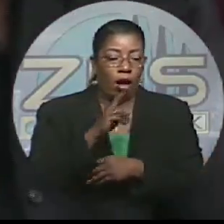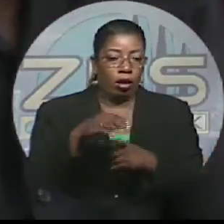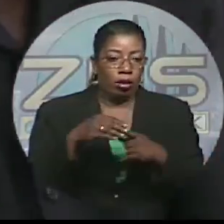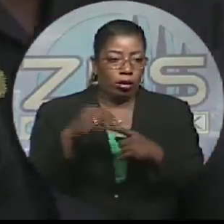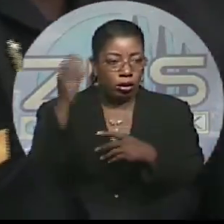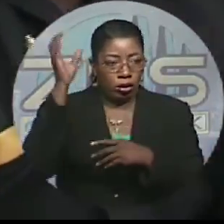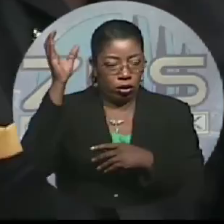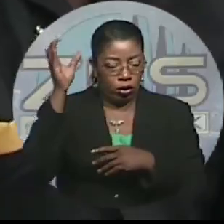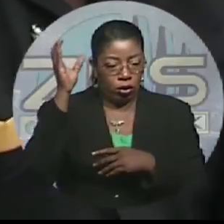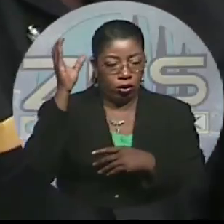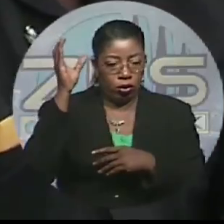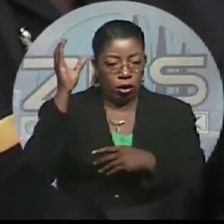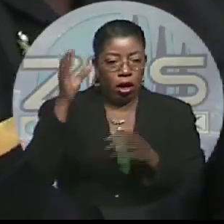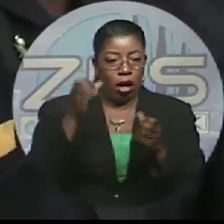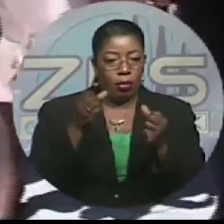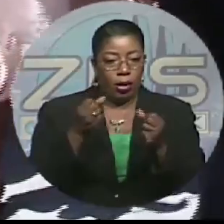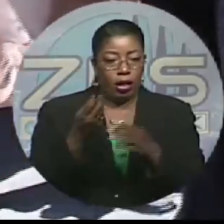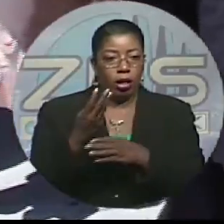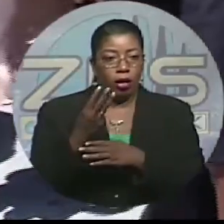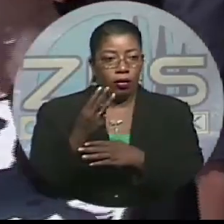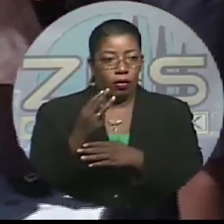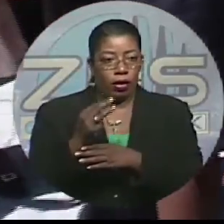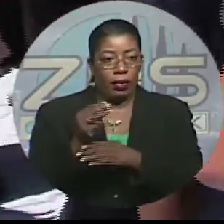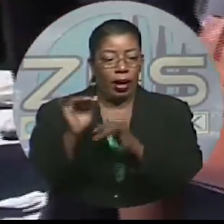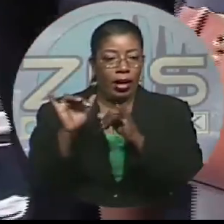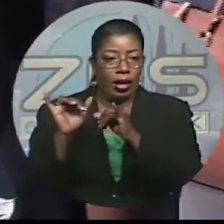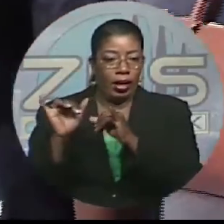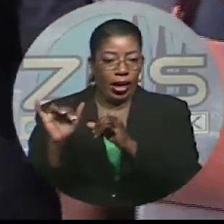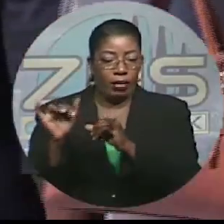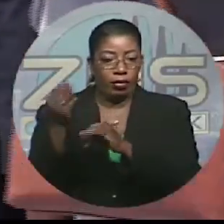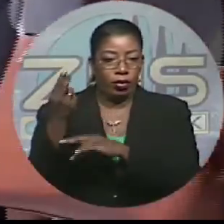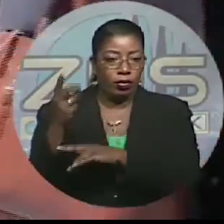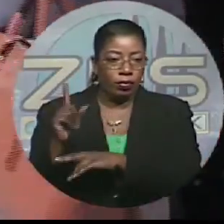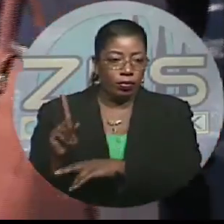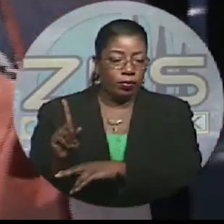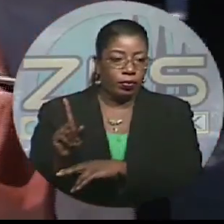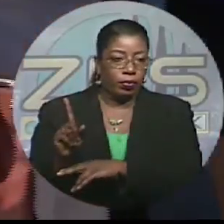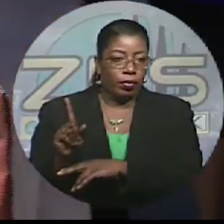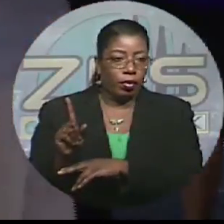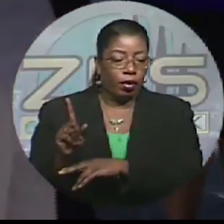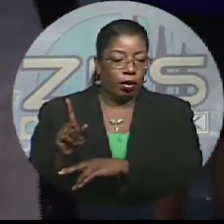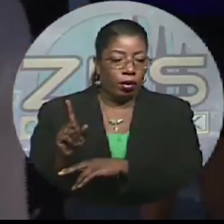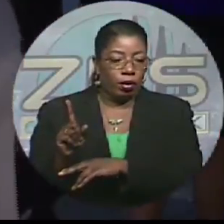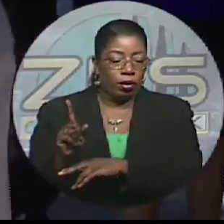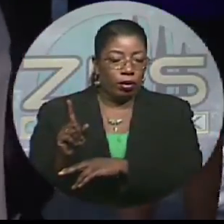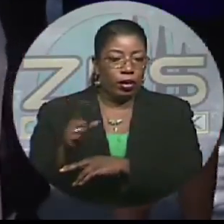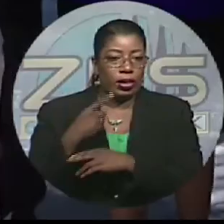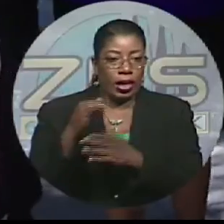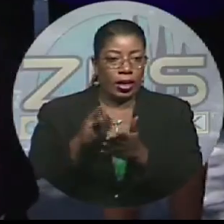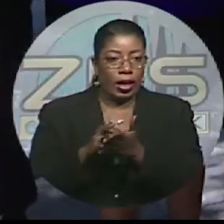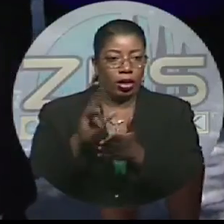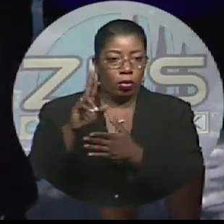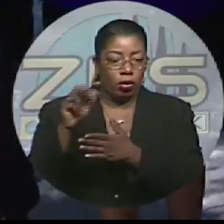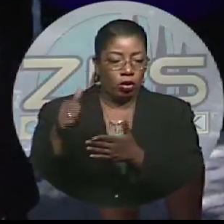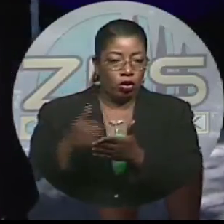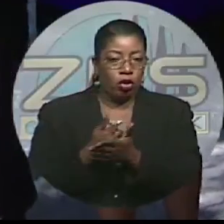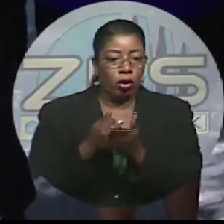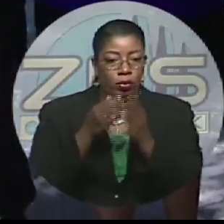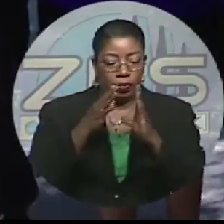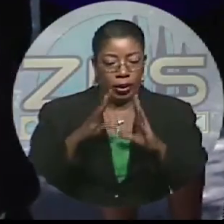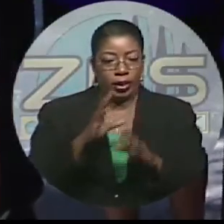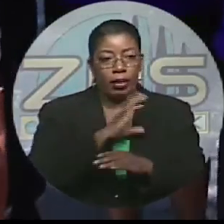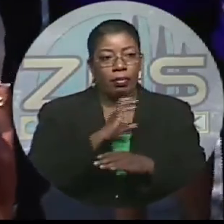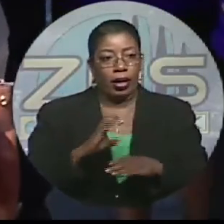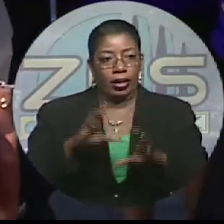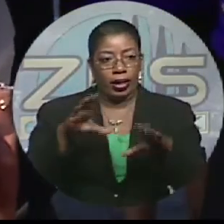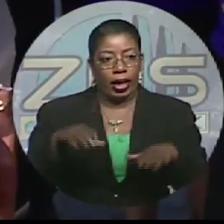particular concern as many of them are abandoned and neglected by their families. That is why she says the Urban Renewal Peace Ambassadors can